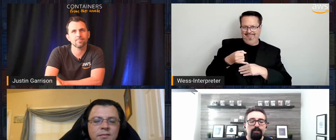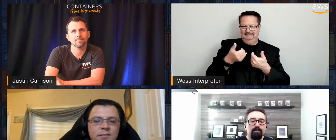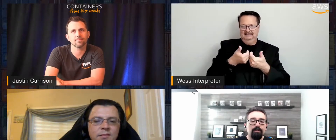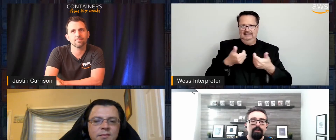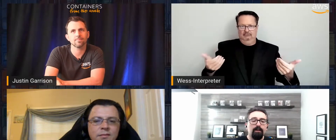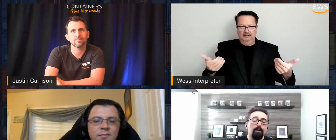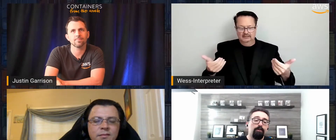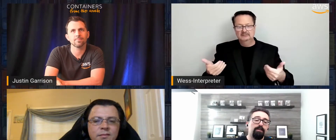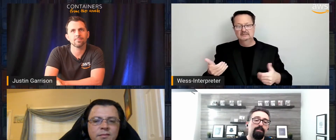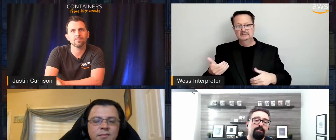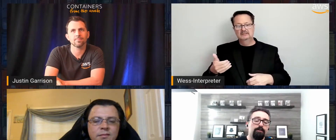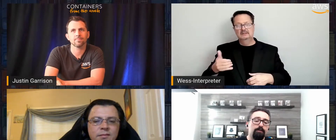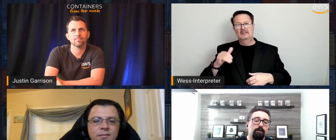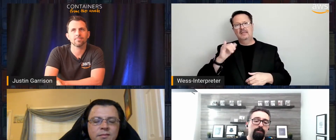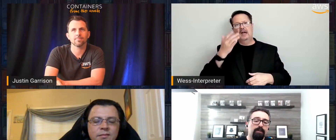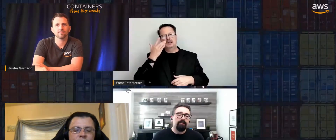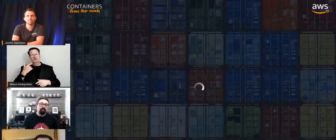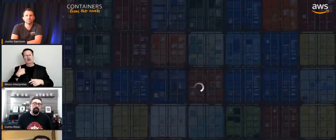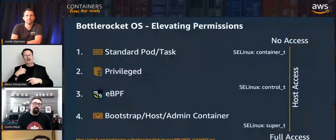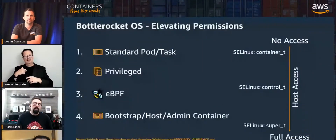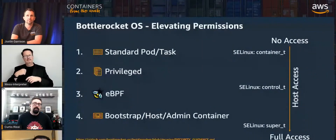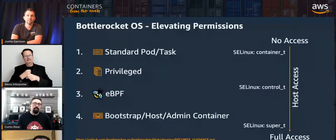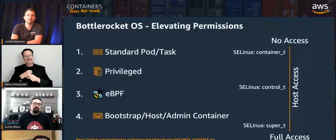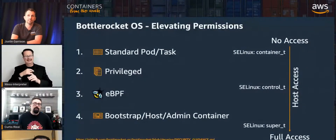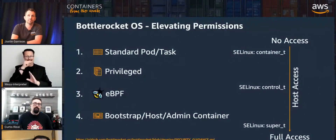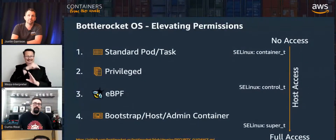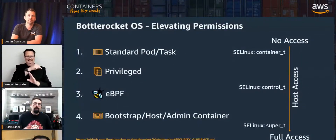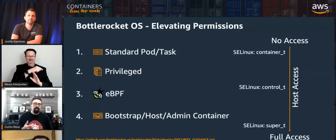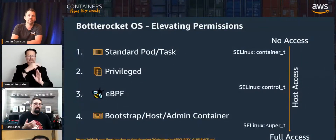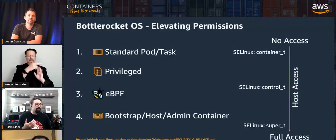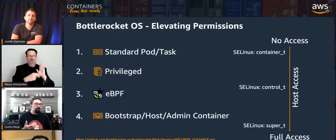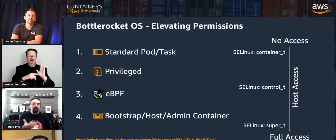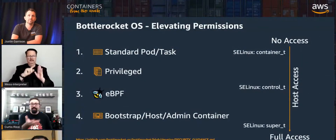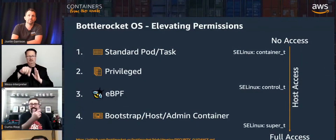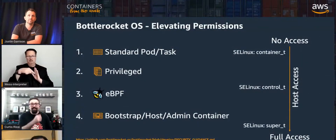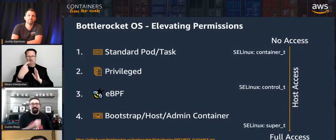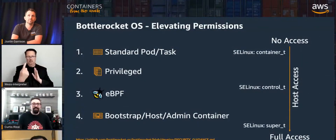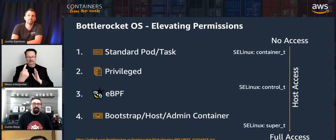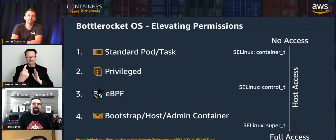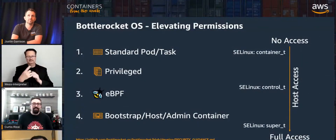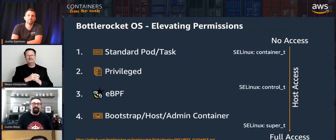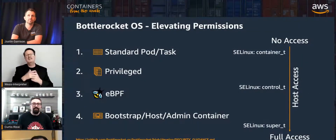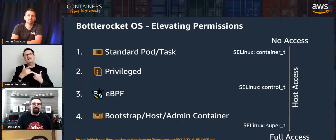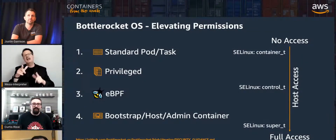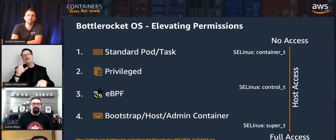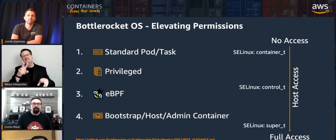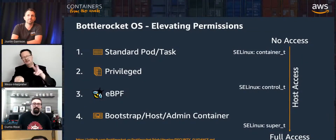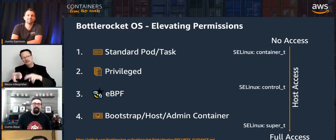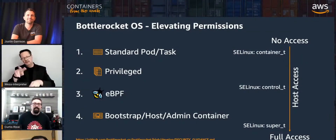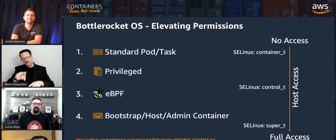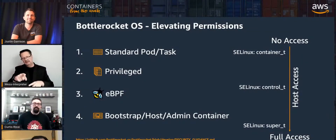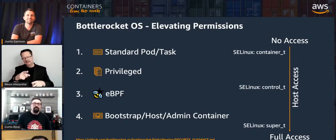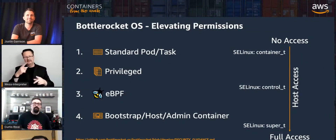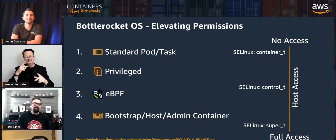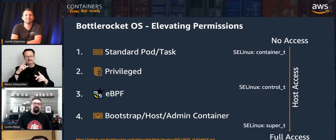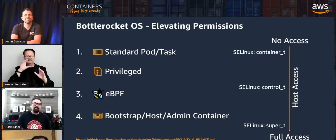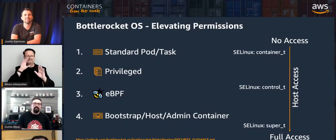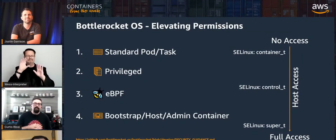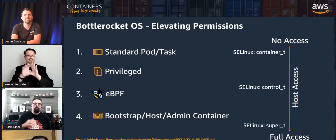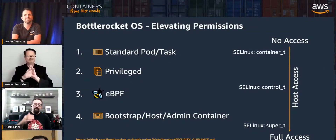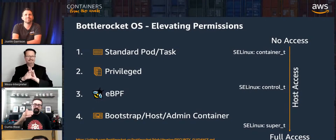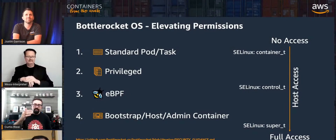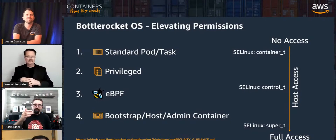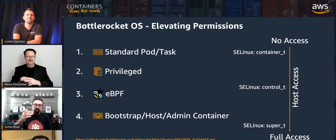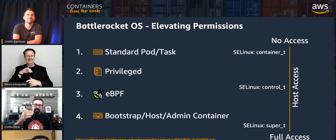that the operating system is read-only. And so if we look at, well, let's look at this view here. So this kind of explains